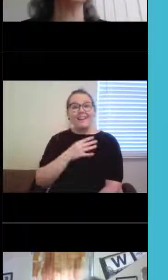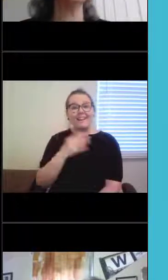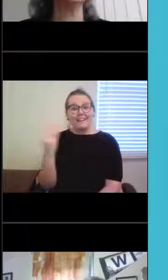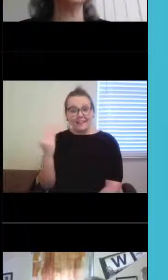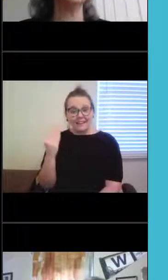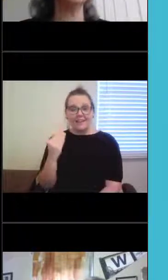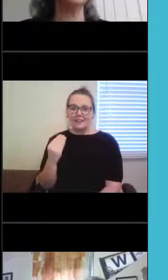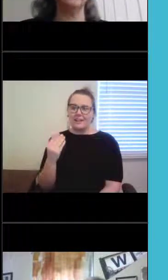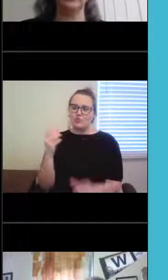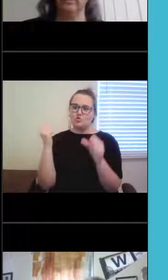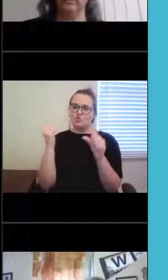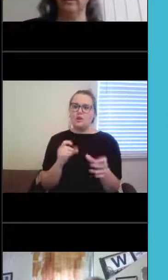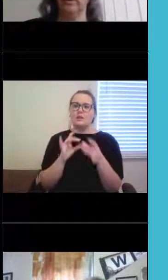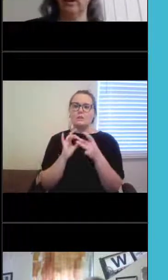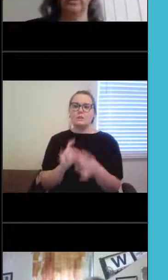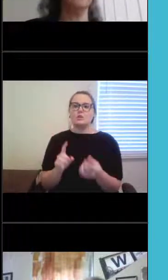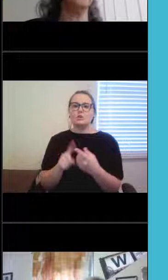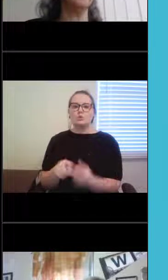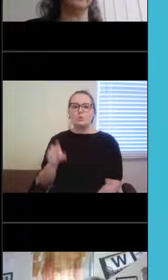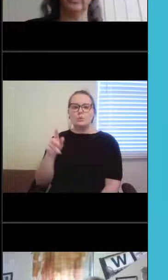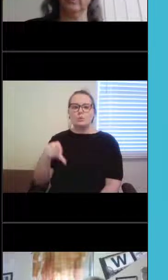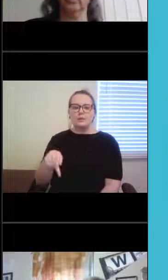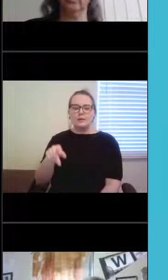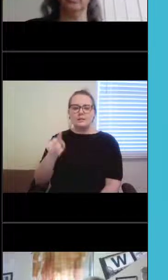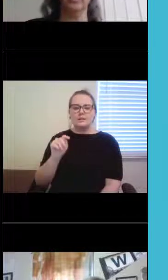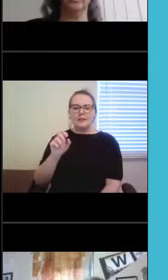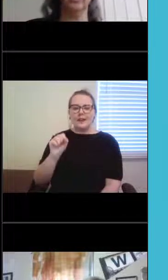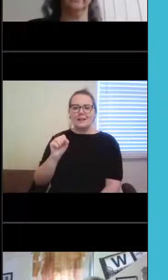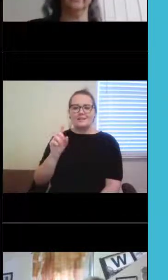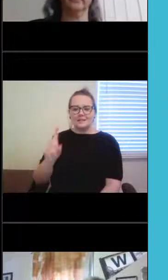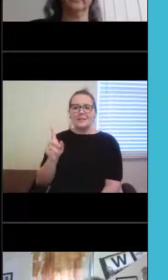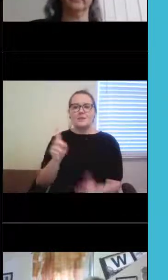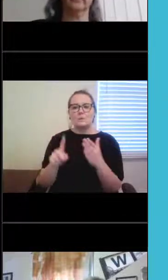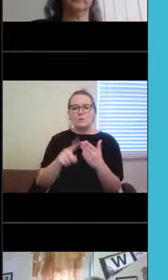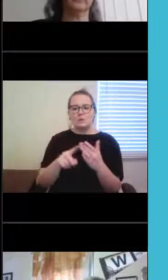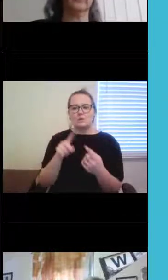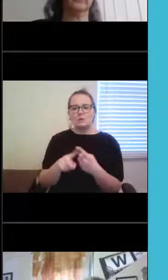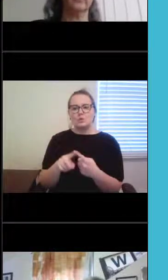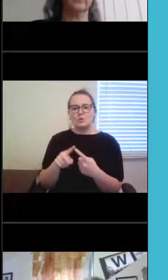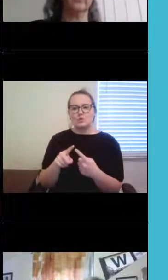very strongly related to PTSD in the research on sexual assault.